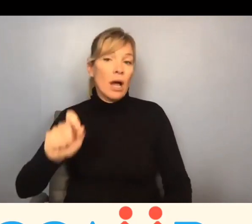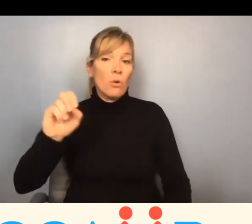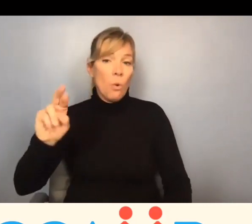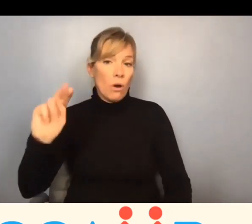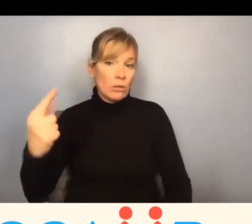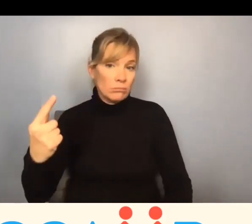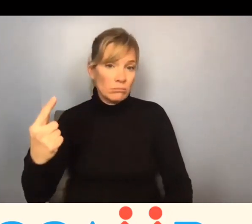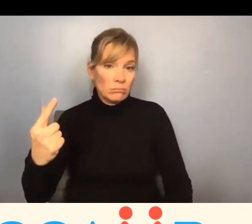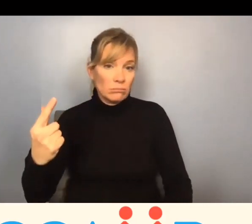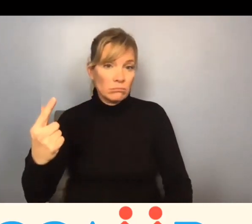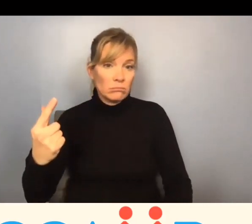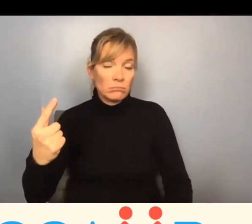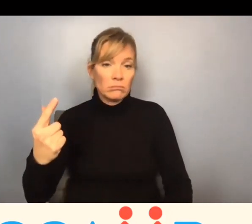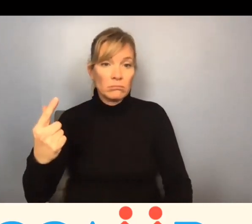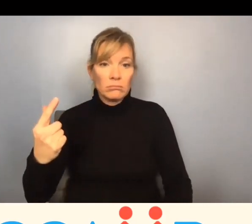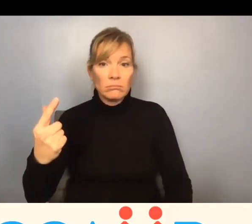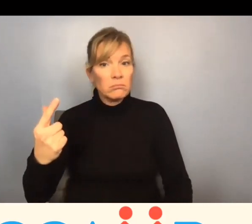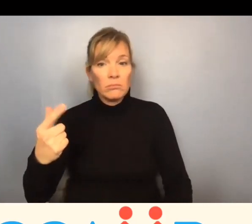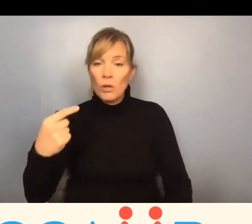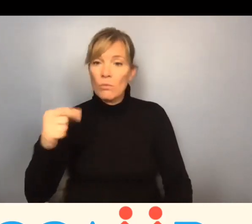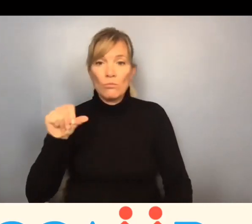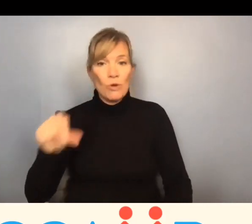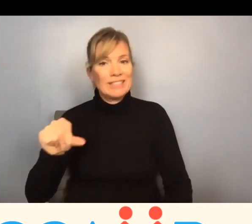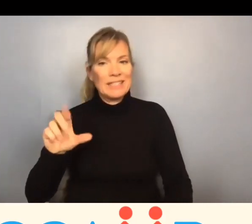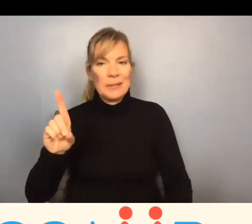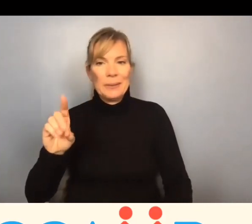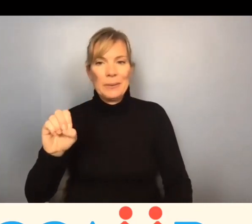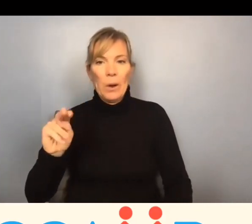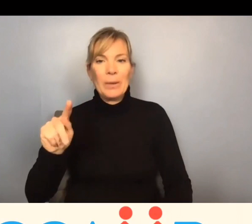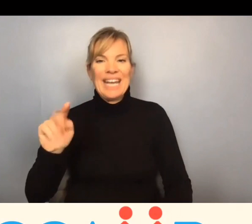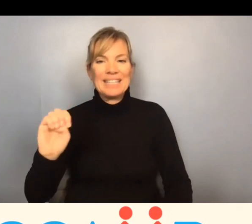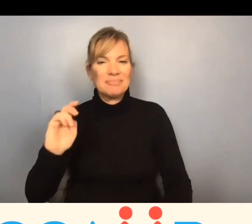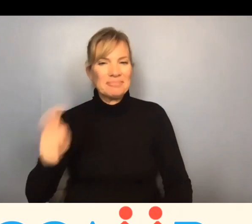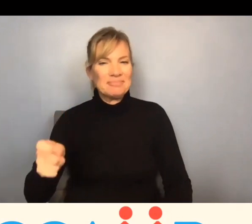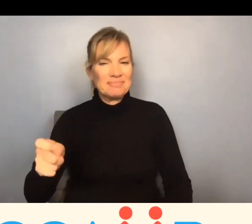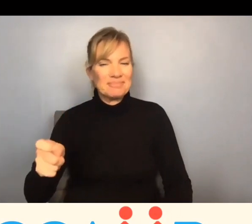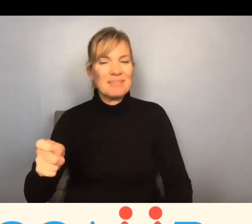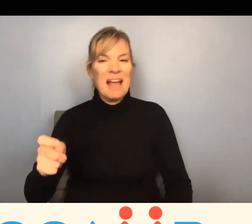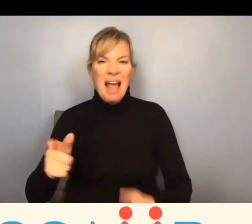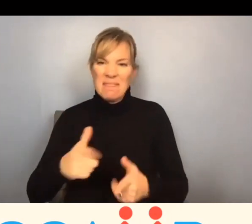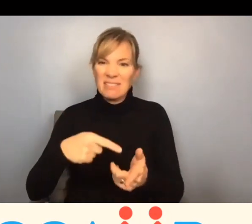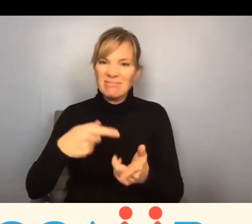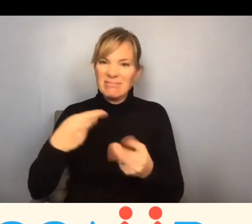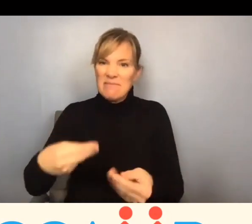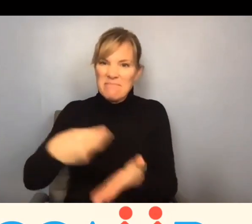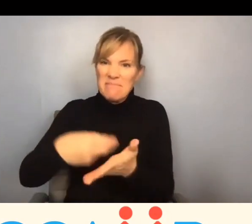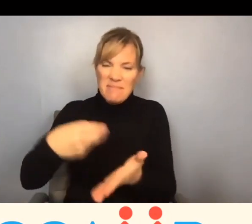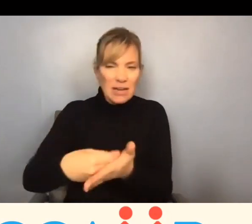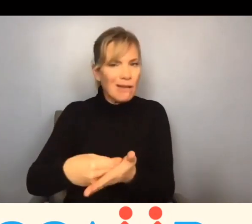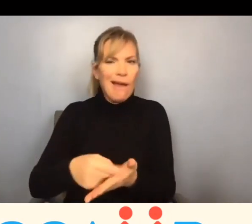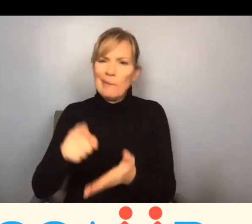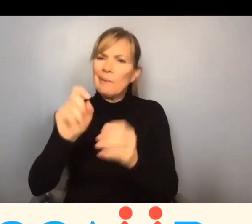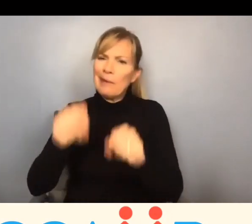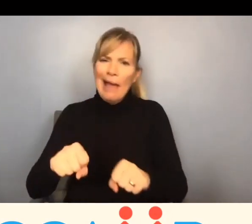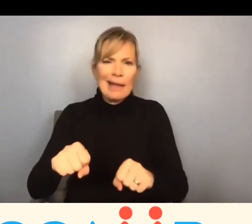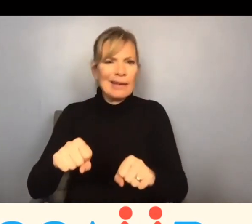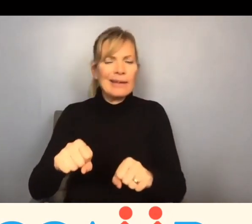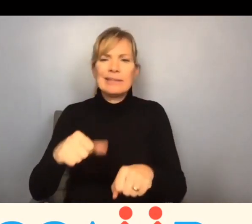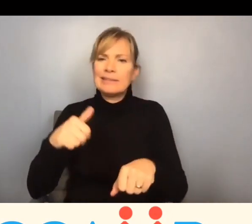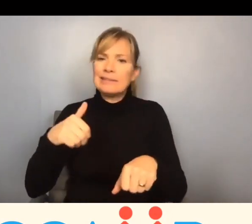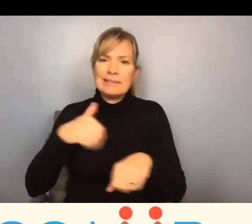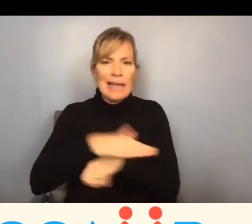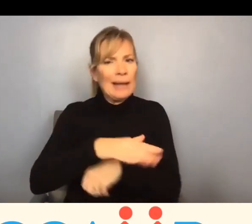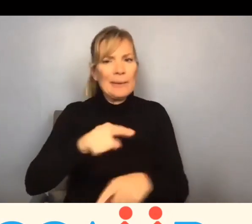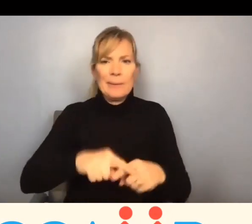ccamr.org, and pressing the donate button and making a contribution there. You can certainly send it into